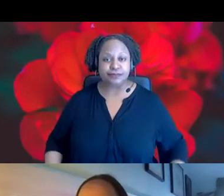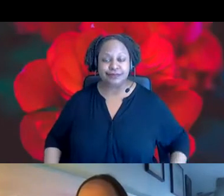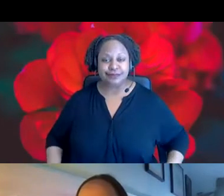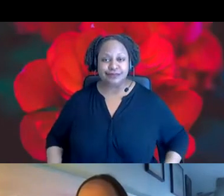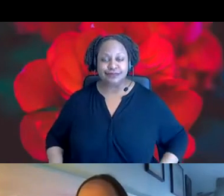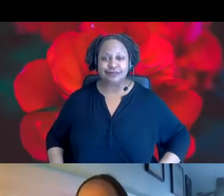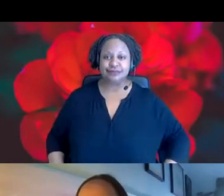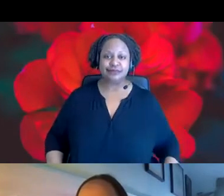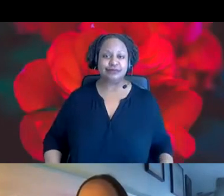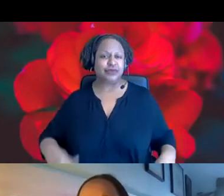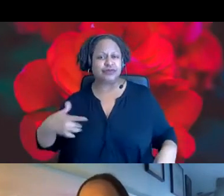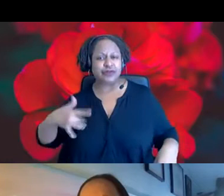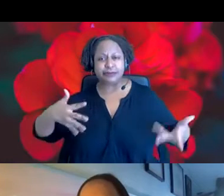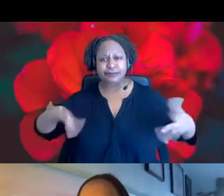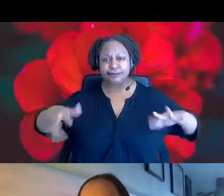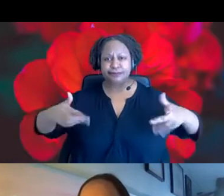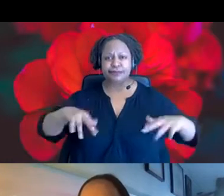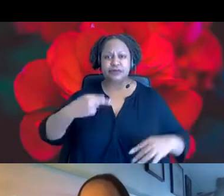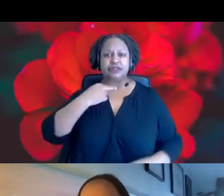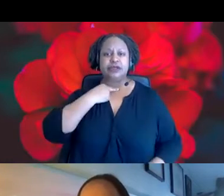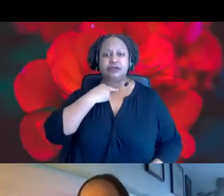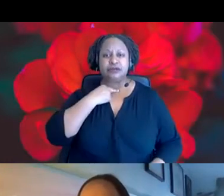kind of being stuck to